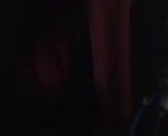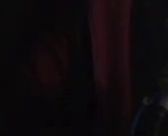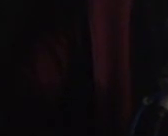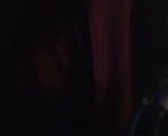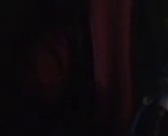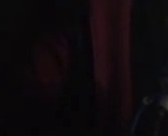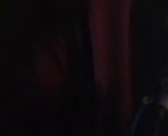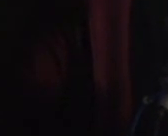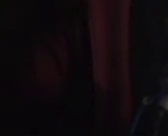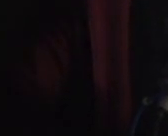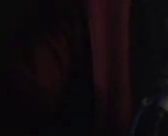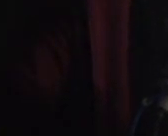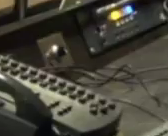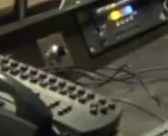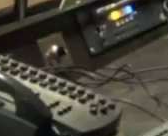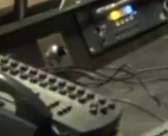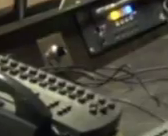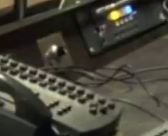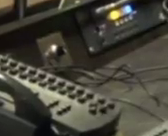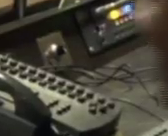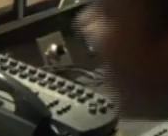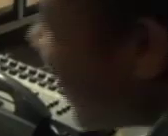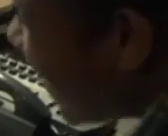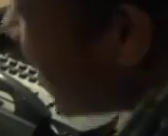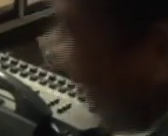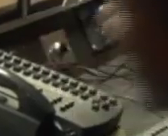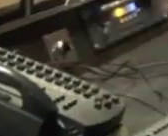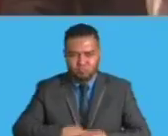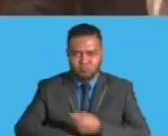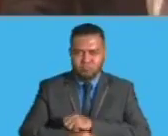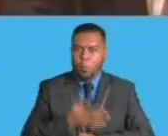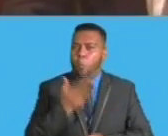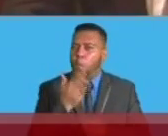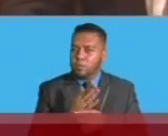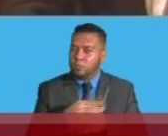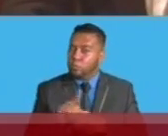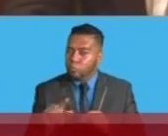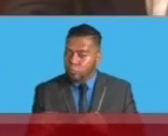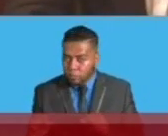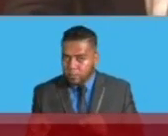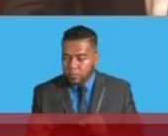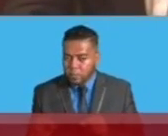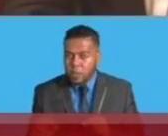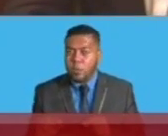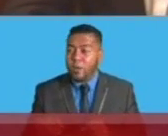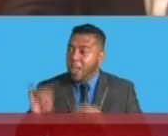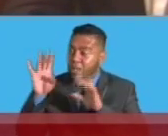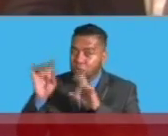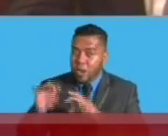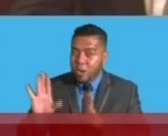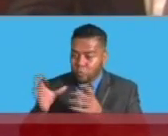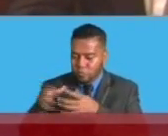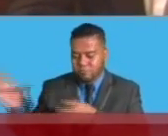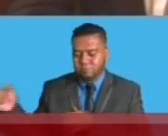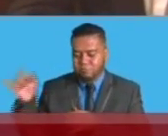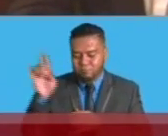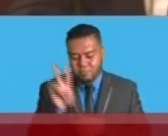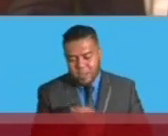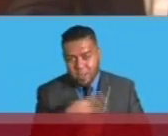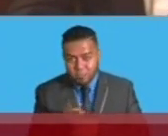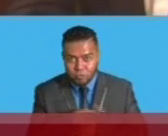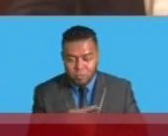their programs that addresses social issues. Based on the survey by the Australian-based Pulse